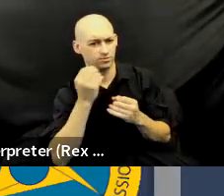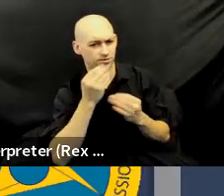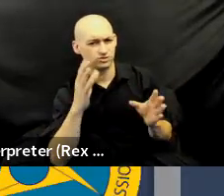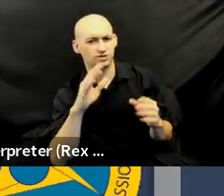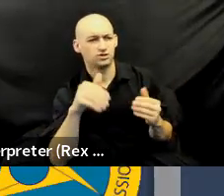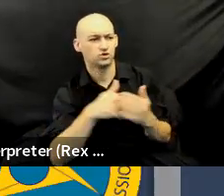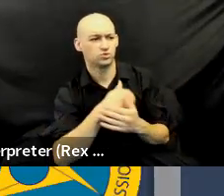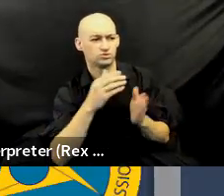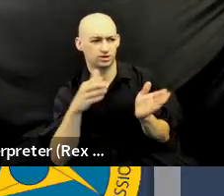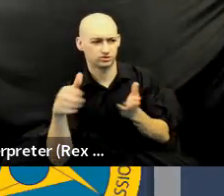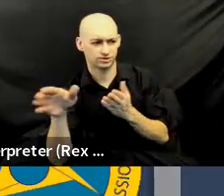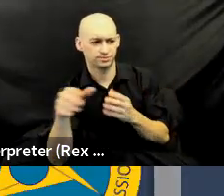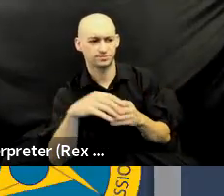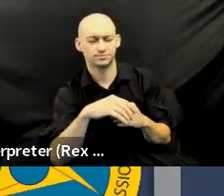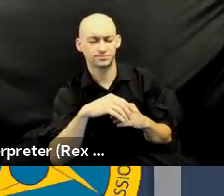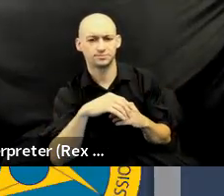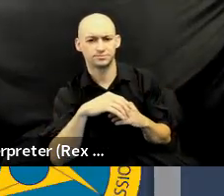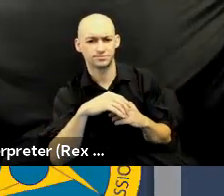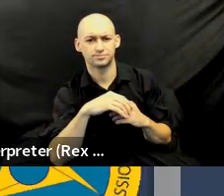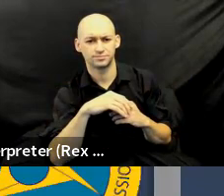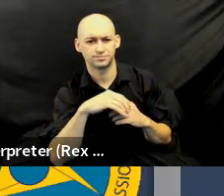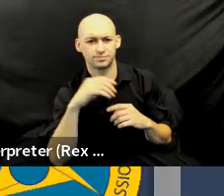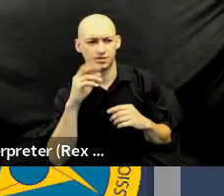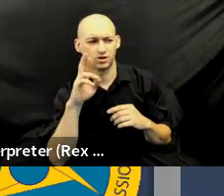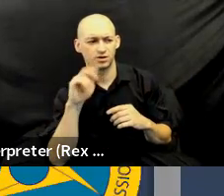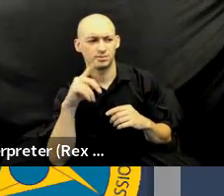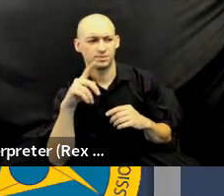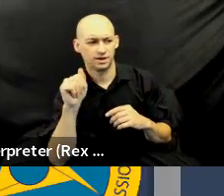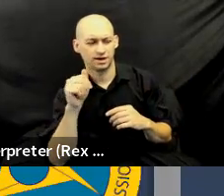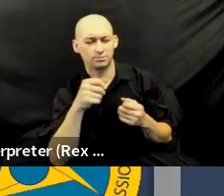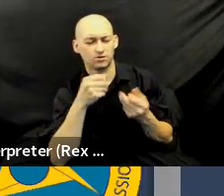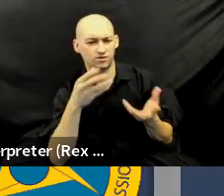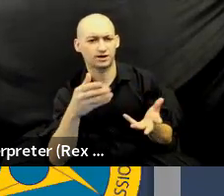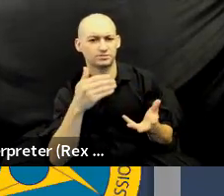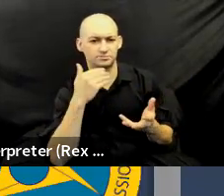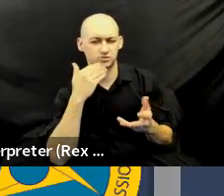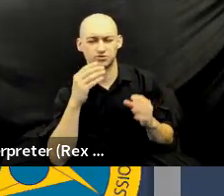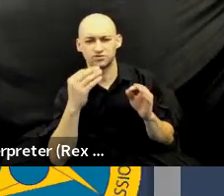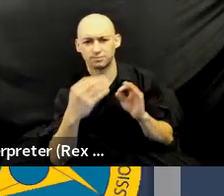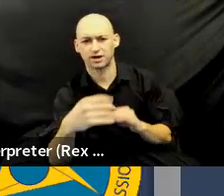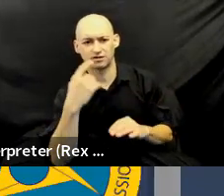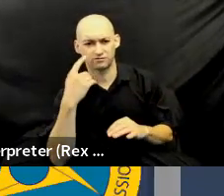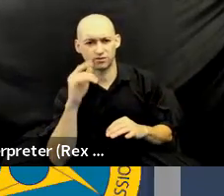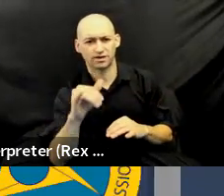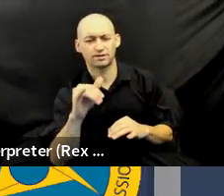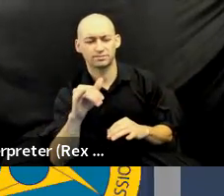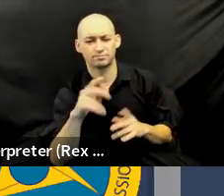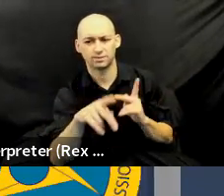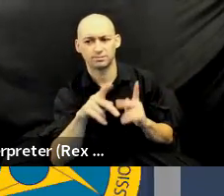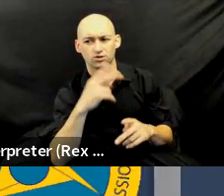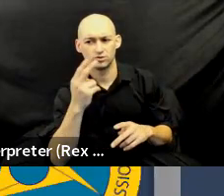thank Caltrans for extending the comment periods for the RTPAs to provide meaningful feedback on the qualitative and quantitative metrics that they will use for the